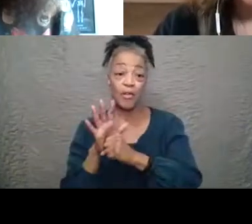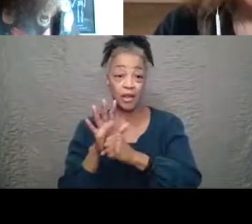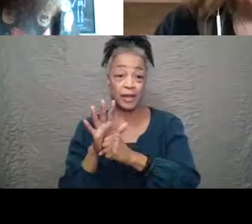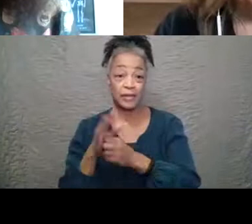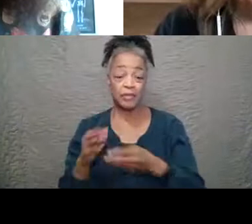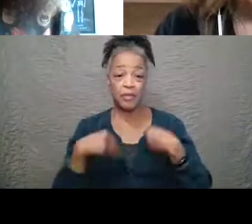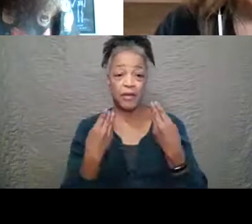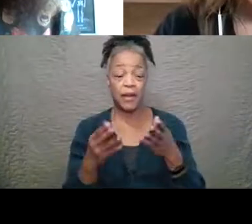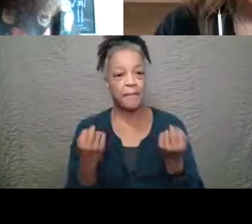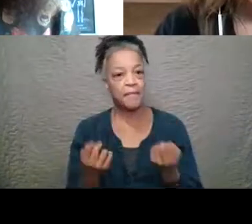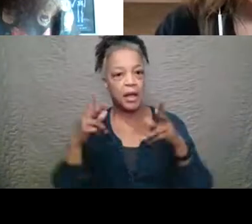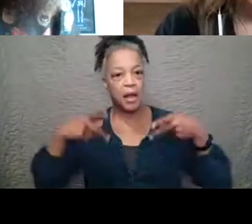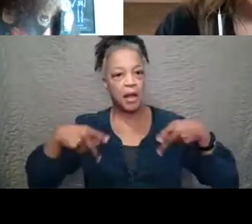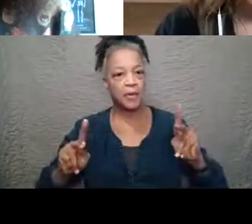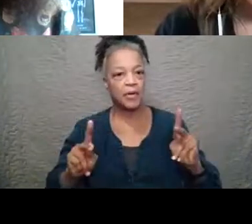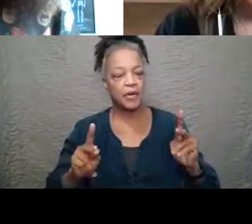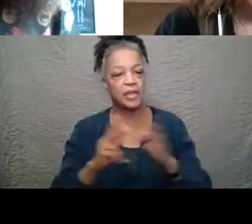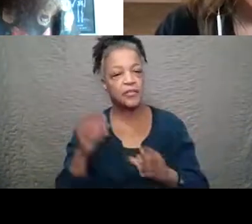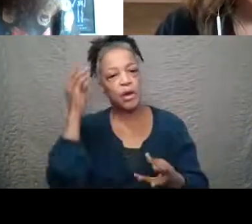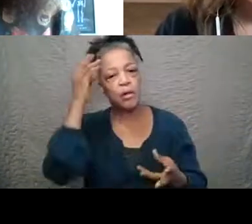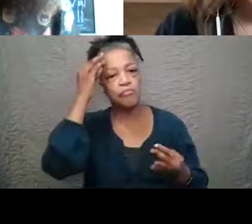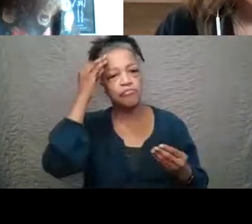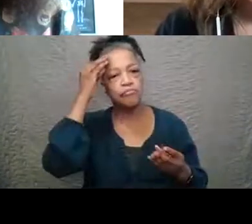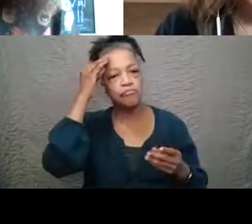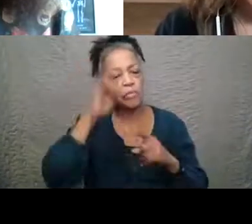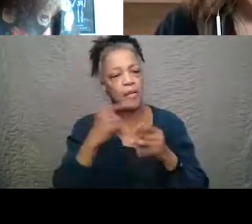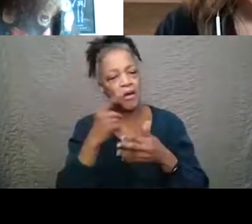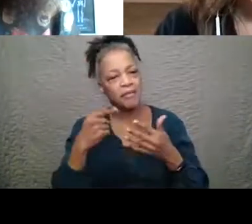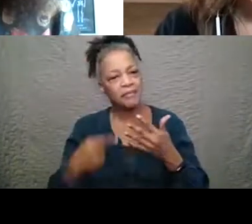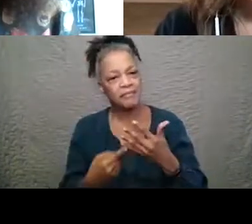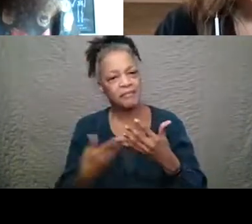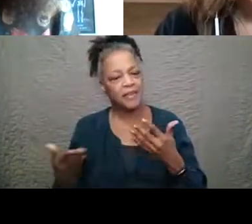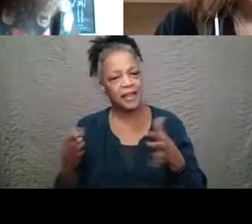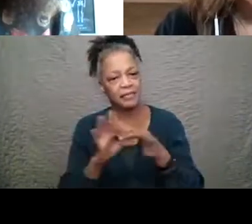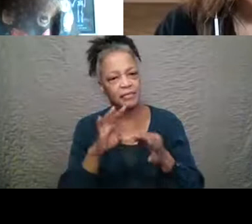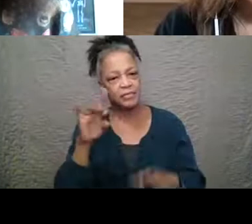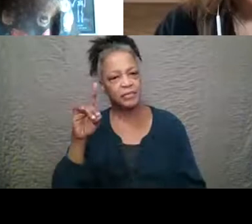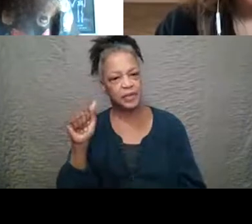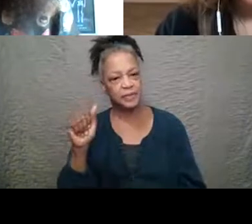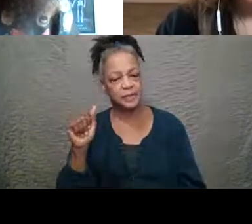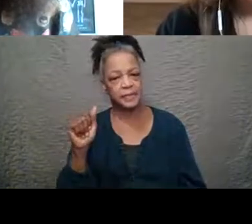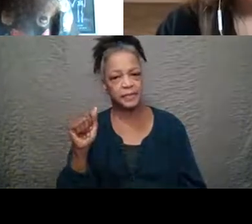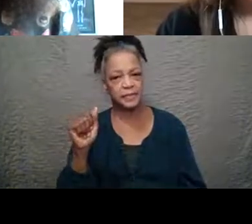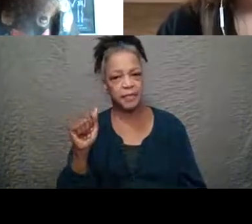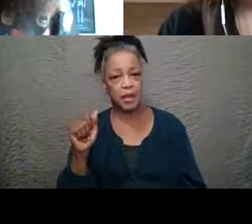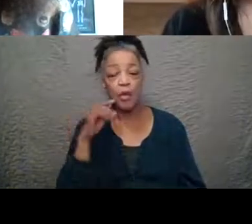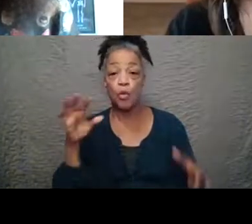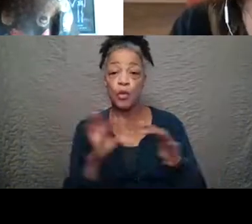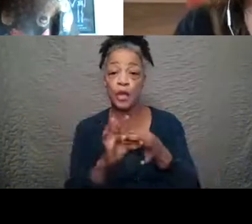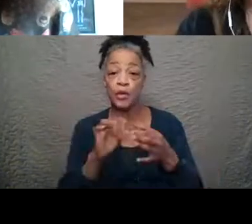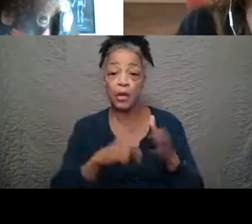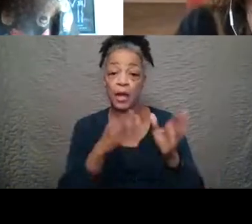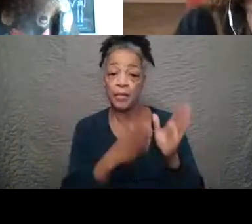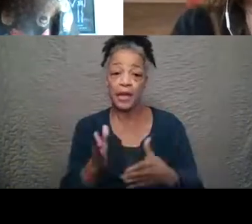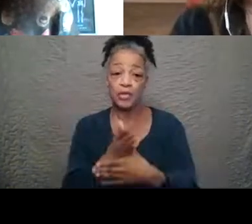many opportunities for reflection about these things. And I think it's related to what I was going to share is something that